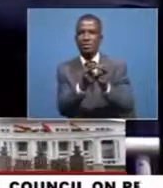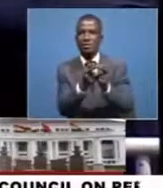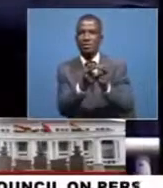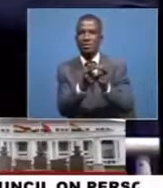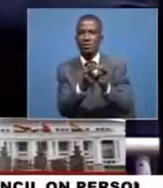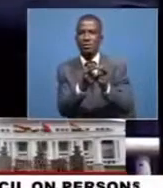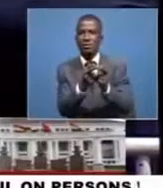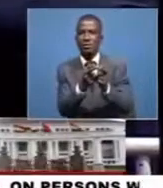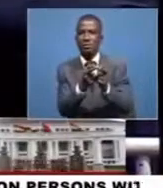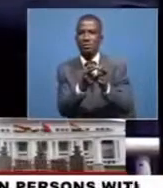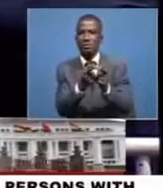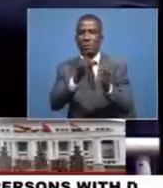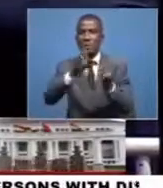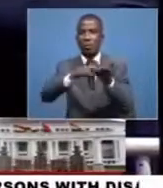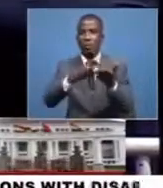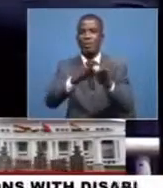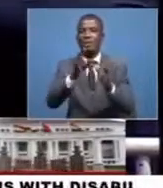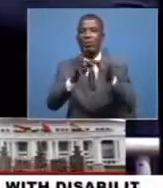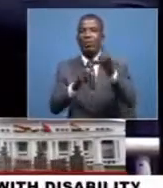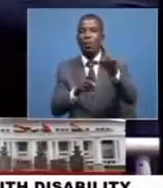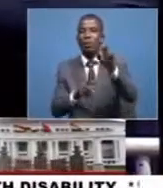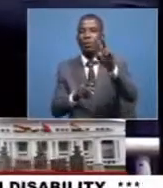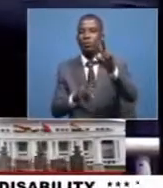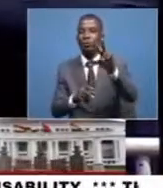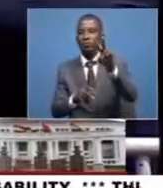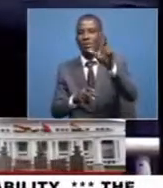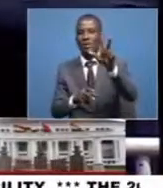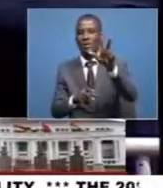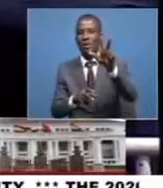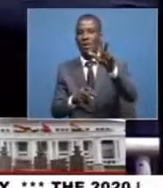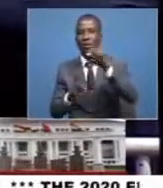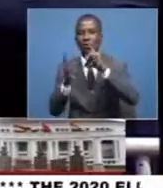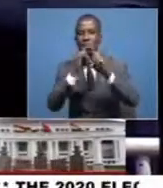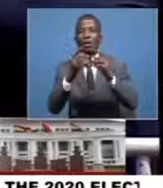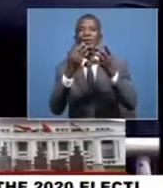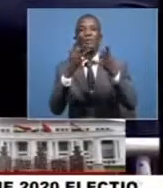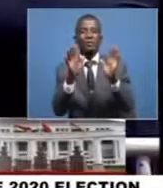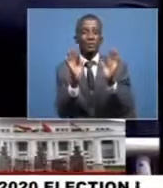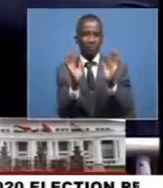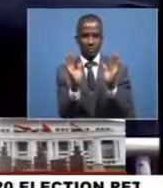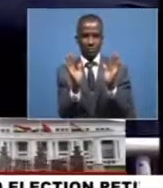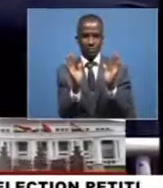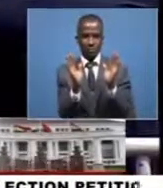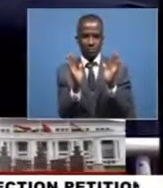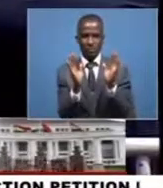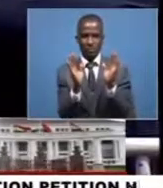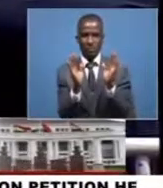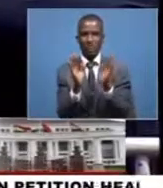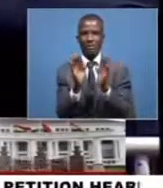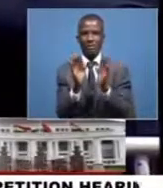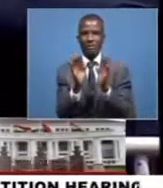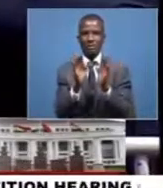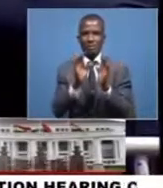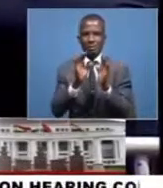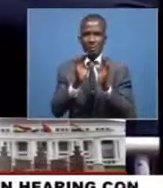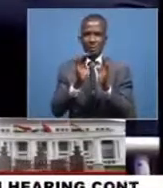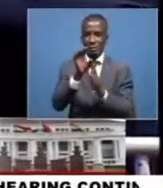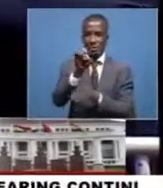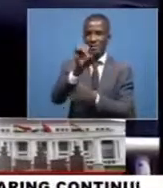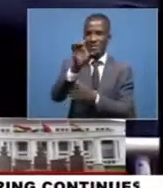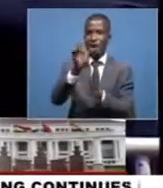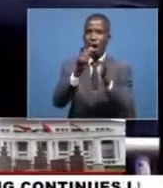after calling 3 witnesses. After closing his case, the respondents, per their